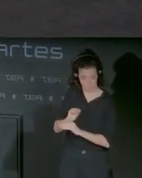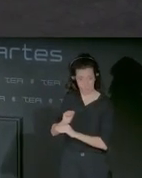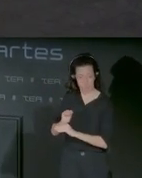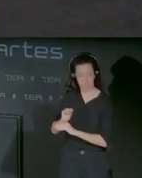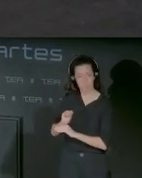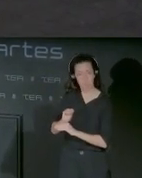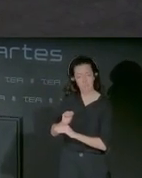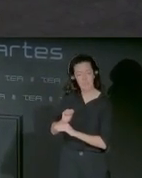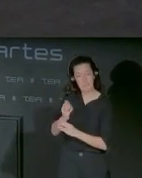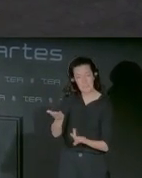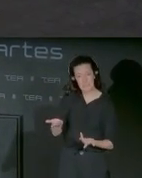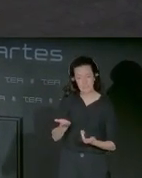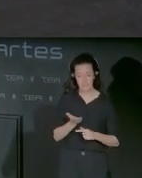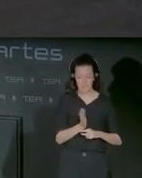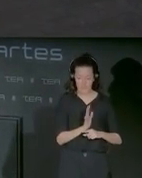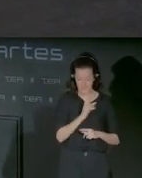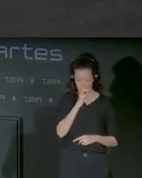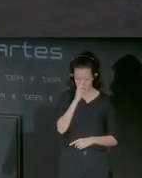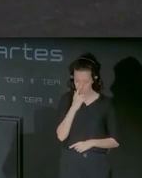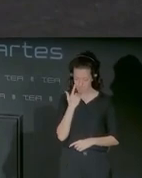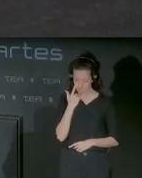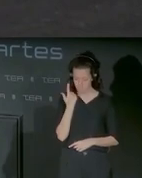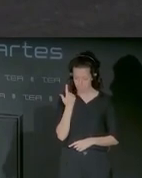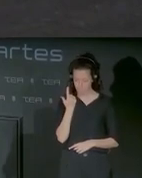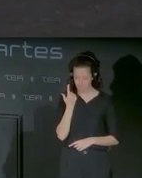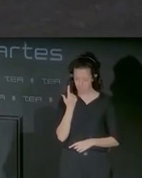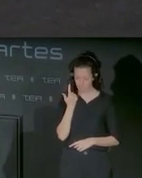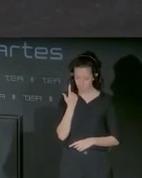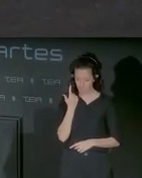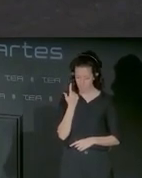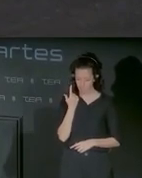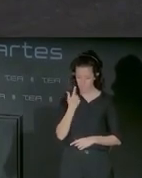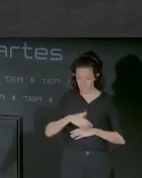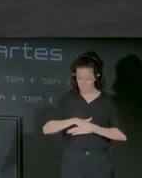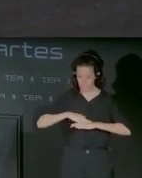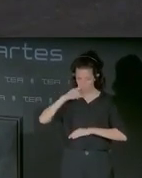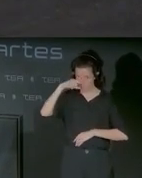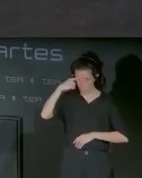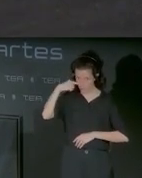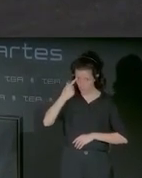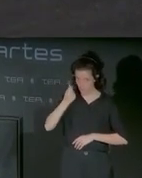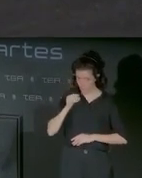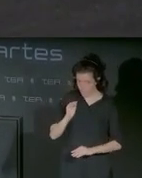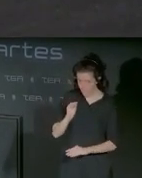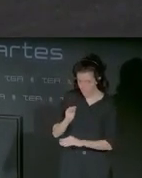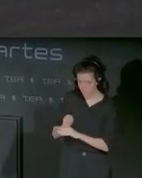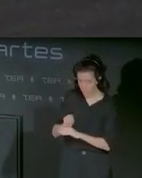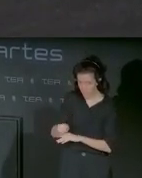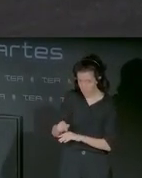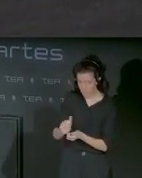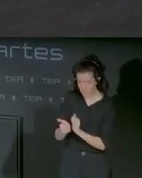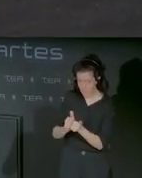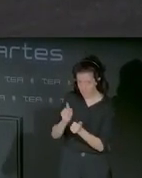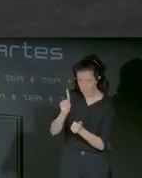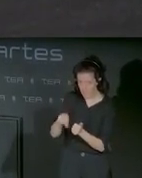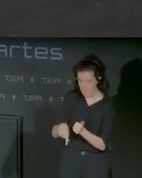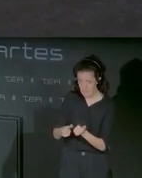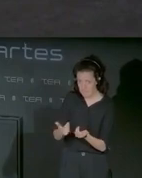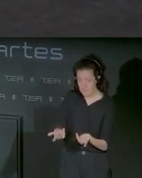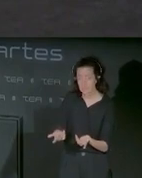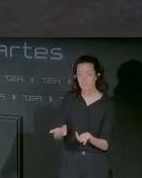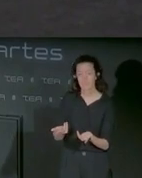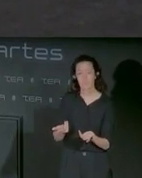with a theme from the book from our famous child author Ivan Belić Mažuljanić Regoč